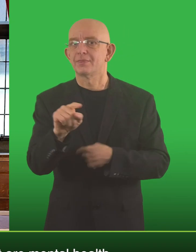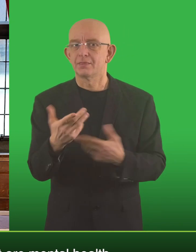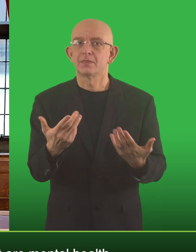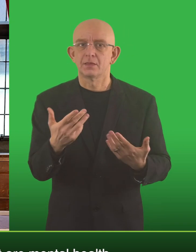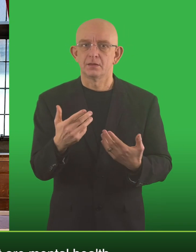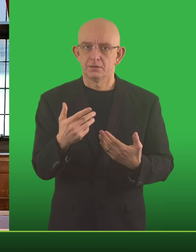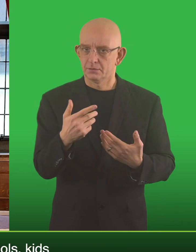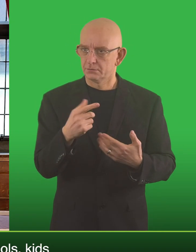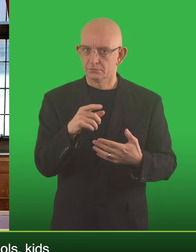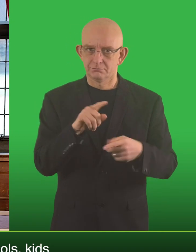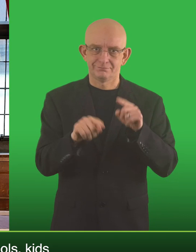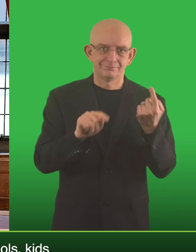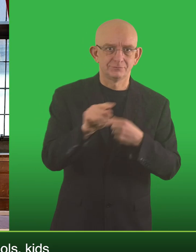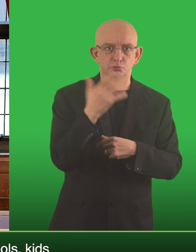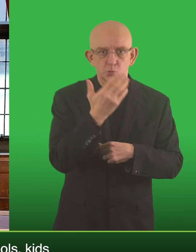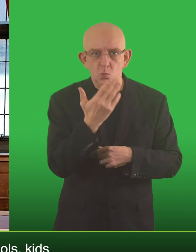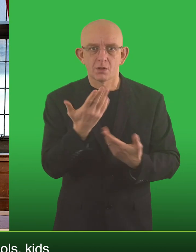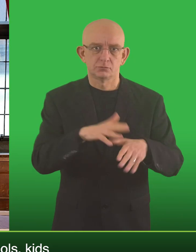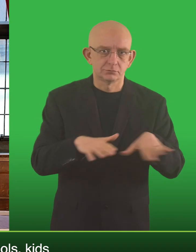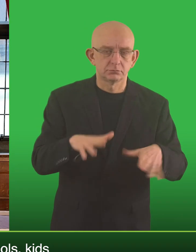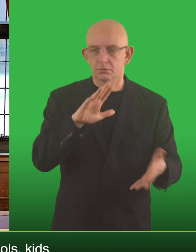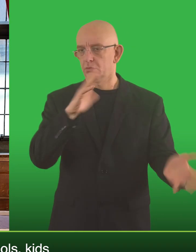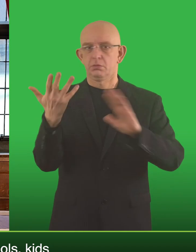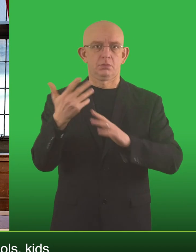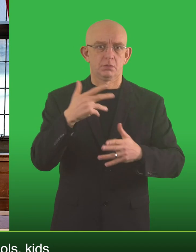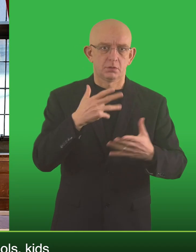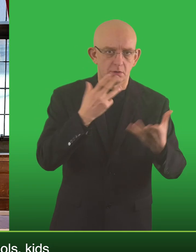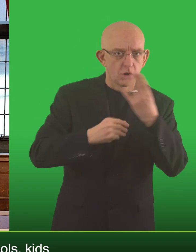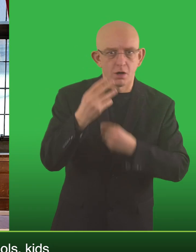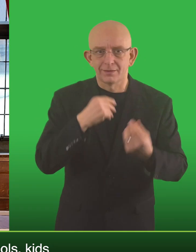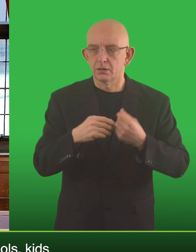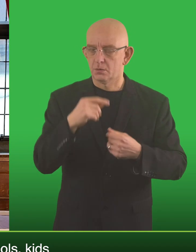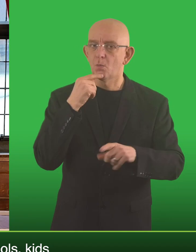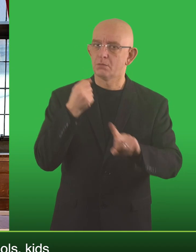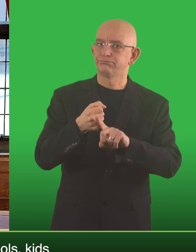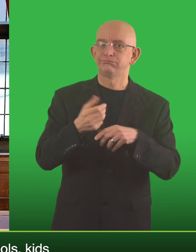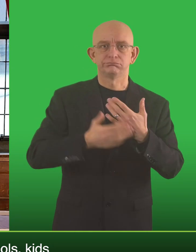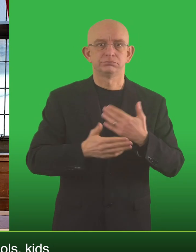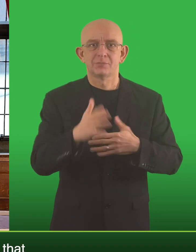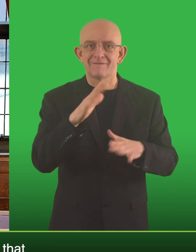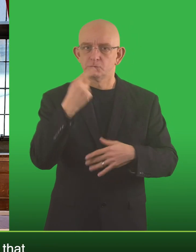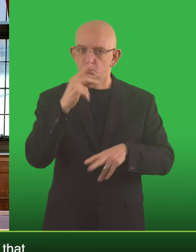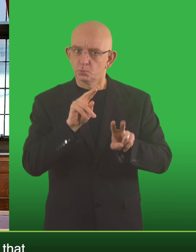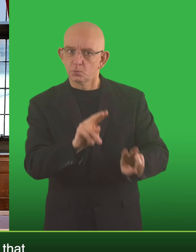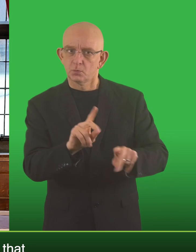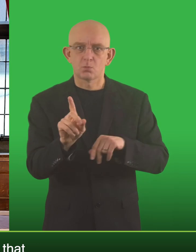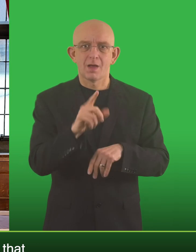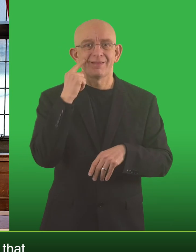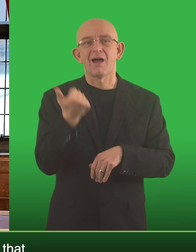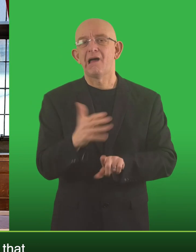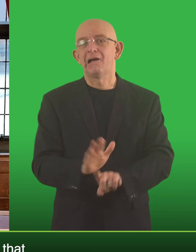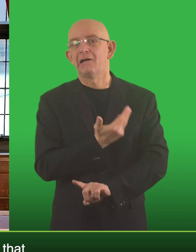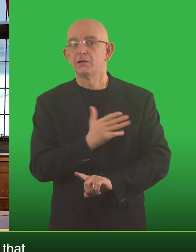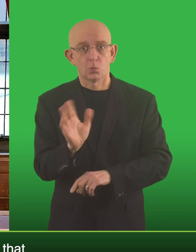mental health, particular issues around schools, kids and disruption of learning. That's going to have a long-term impact, and we need to be mindful of that and not